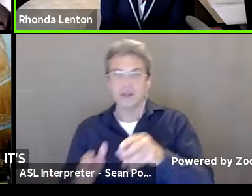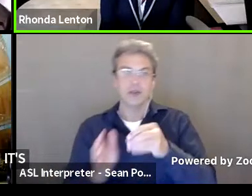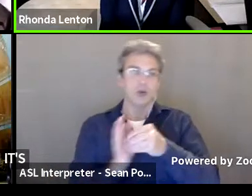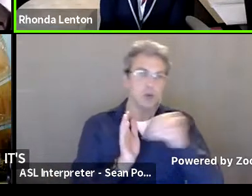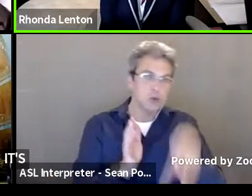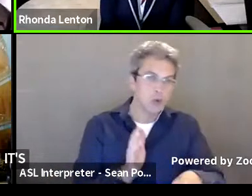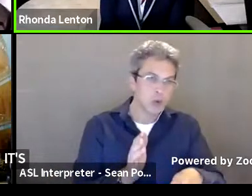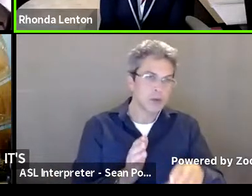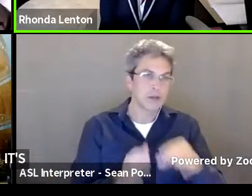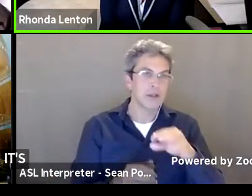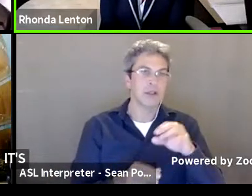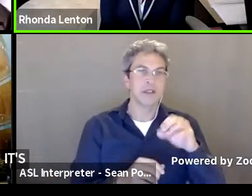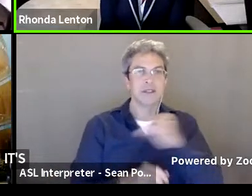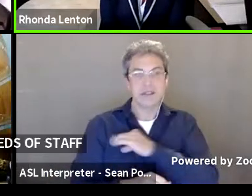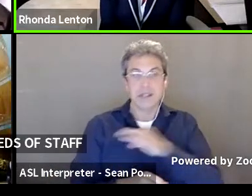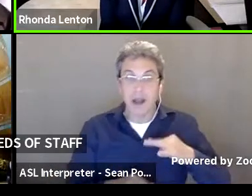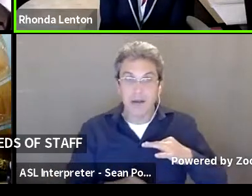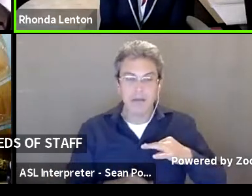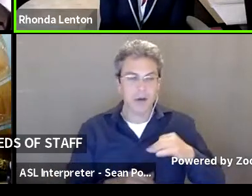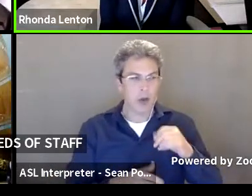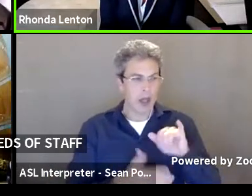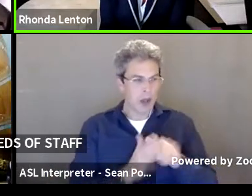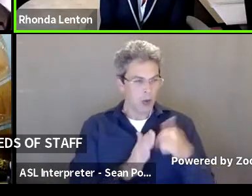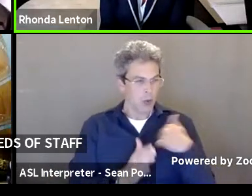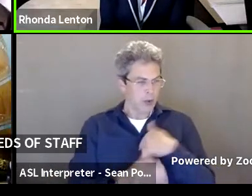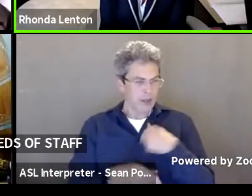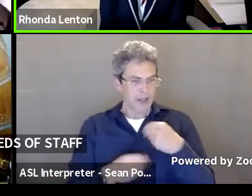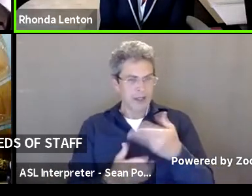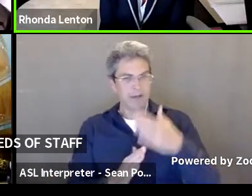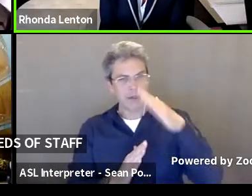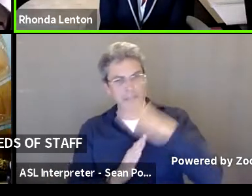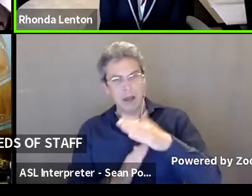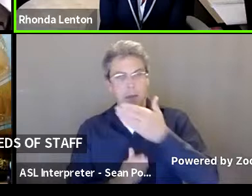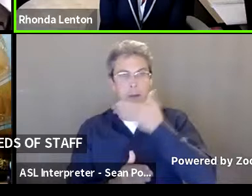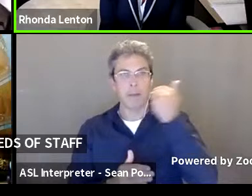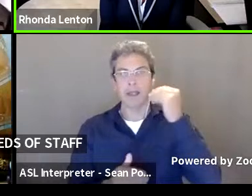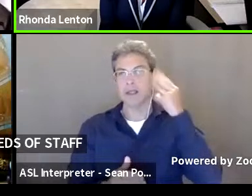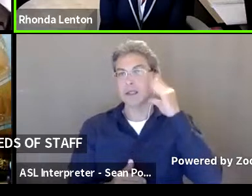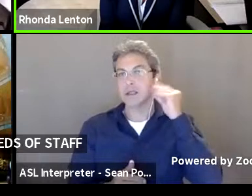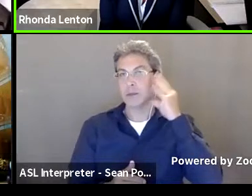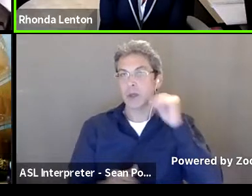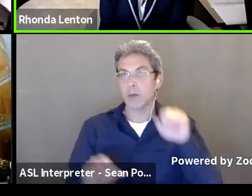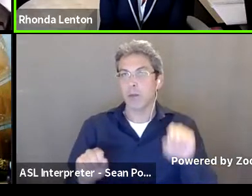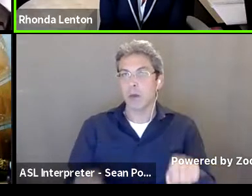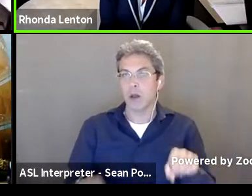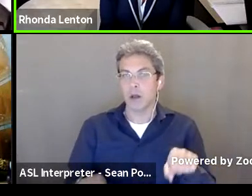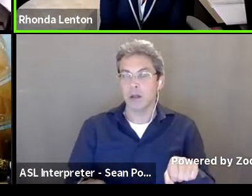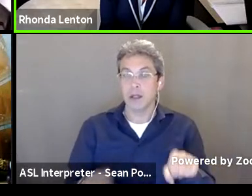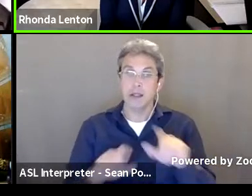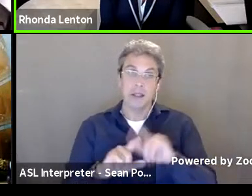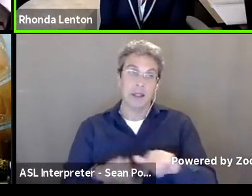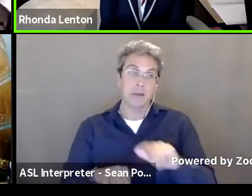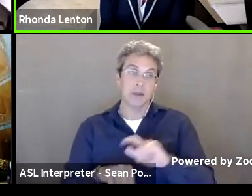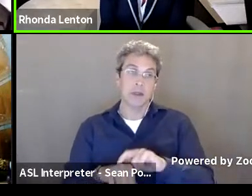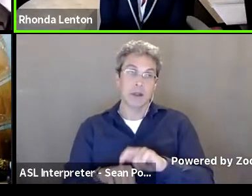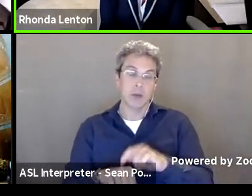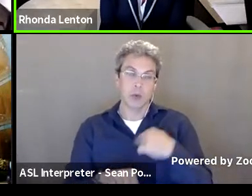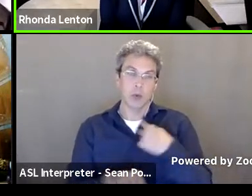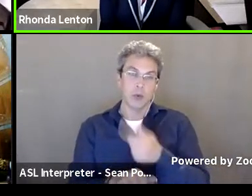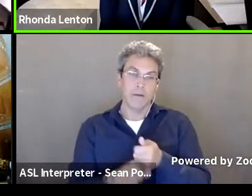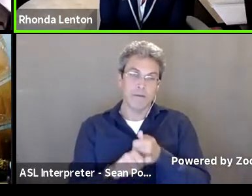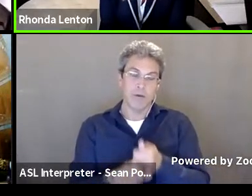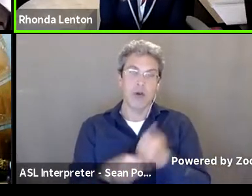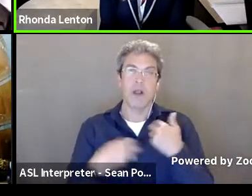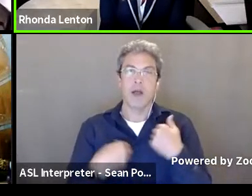everyone the very best experience that we can, but always making sure that we are following the health and safety